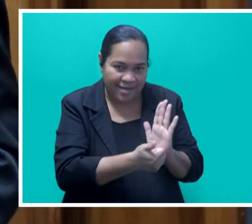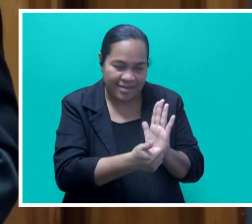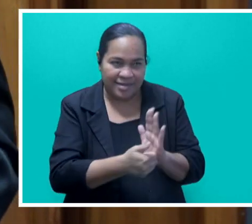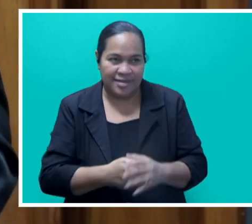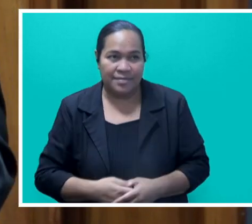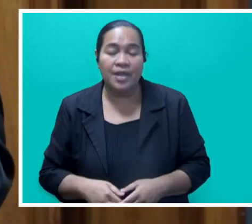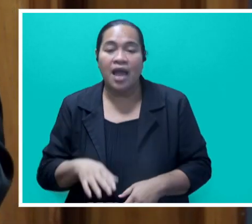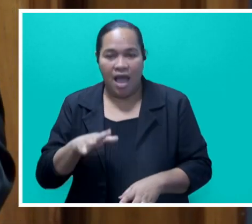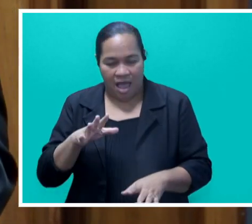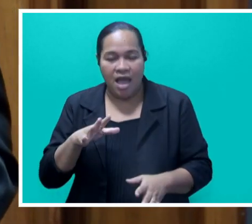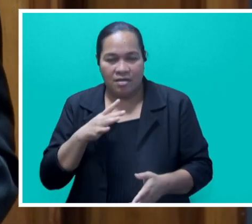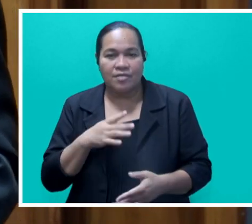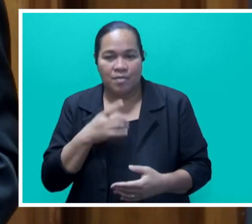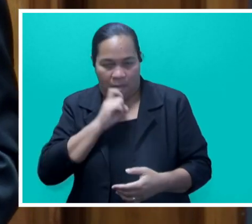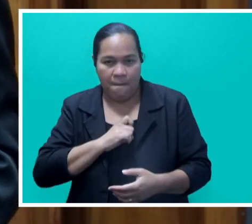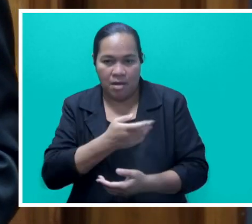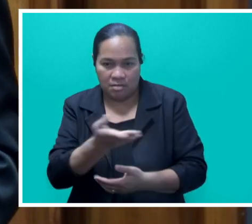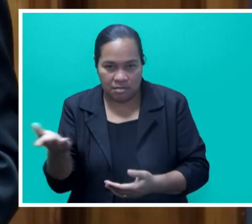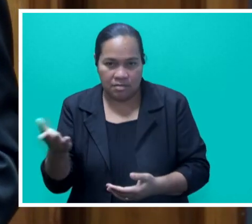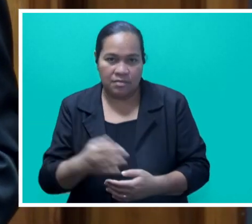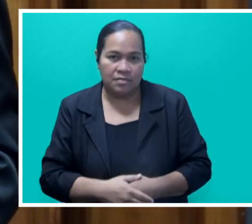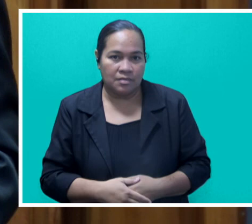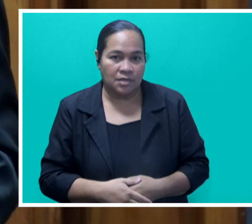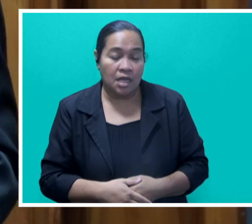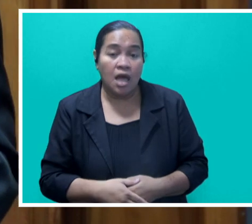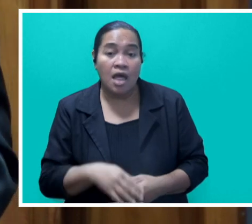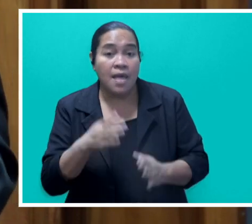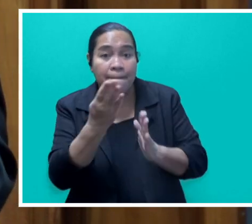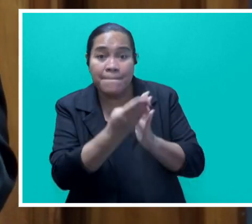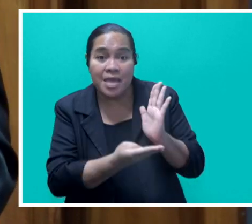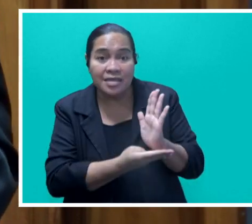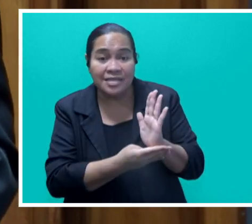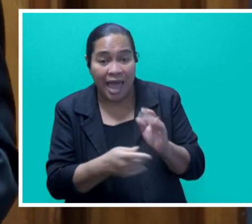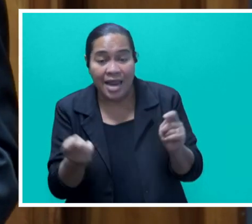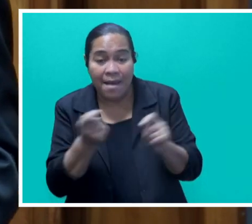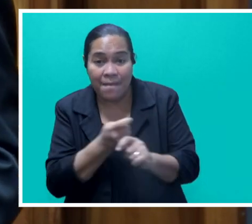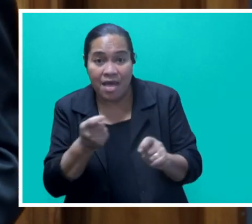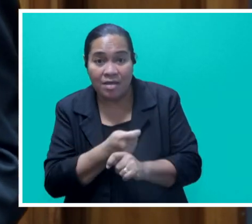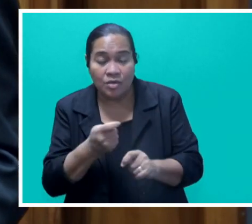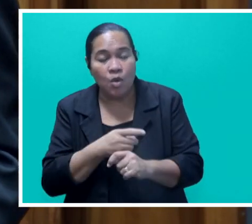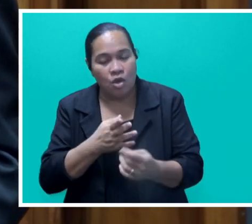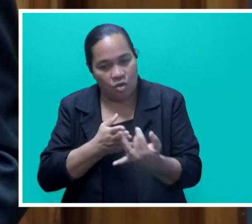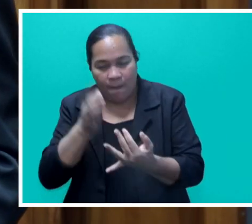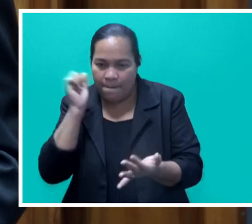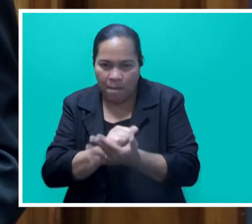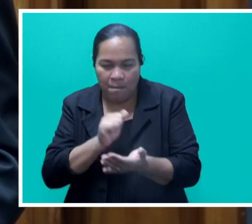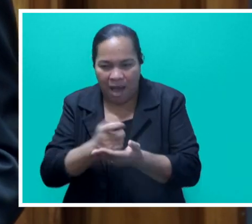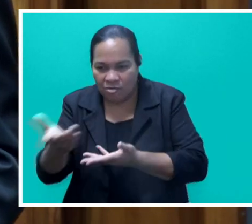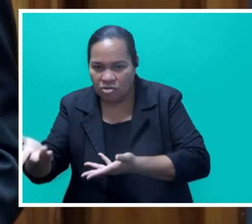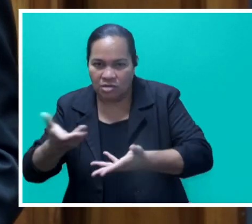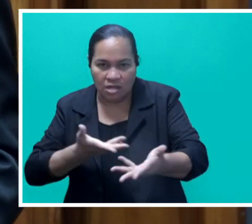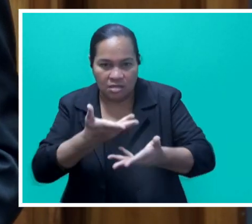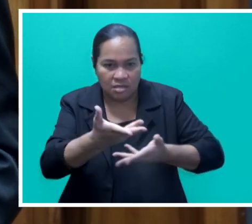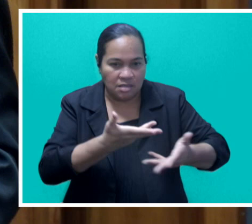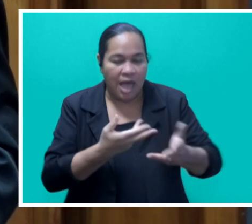And I assure this august House that those bills and amendments will go through thorough consultation and